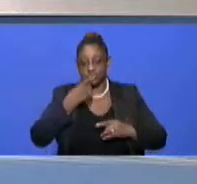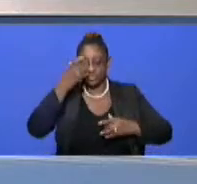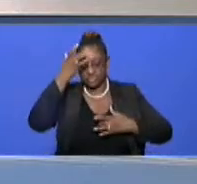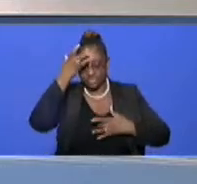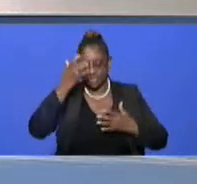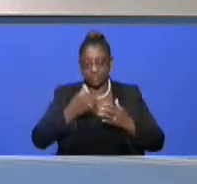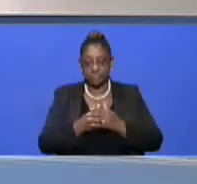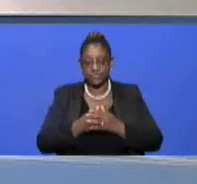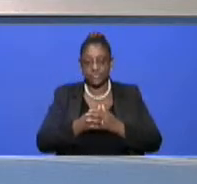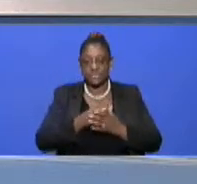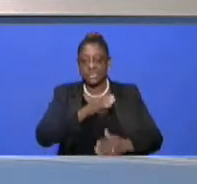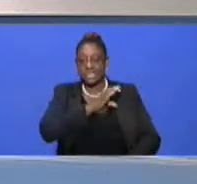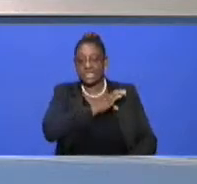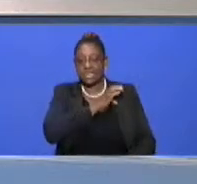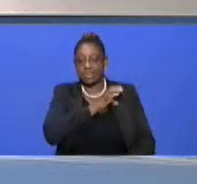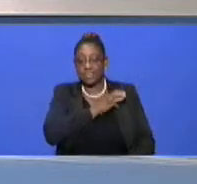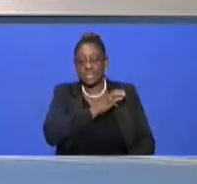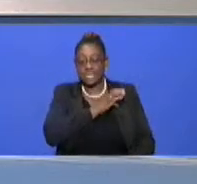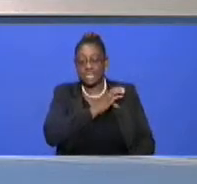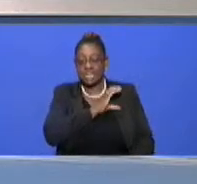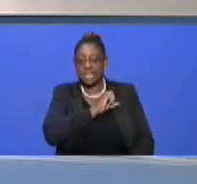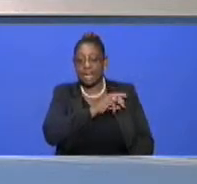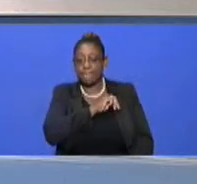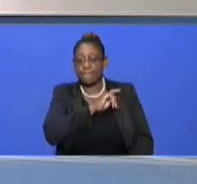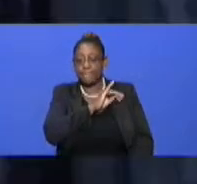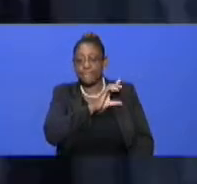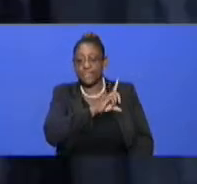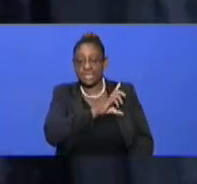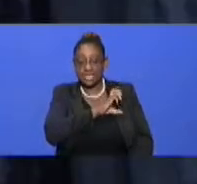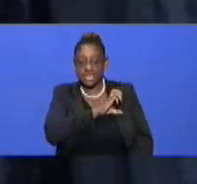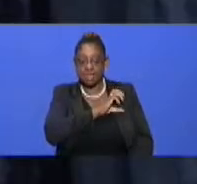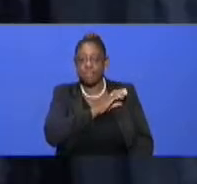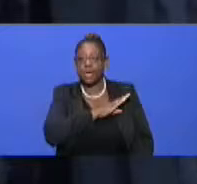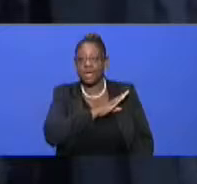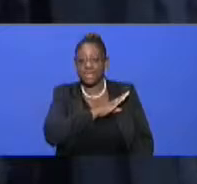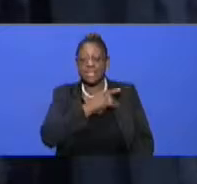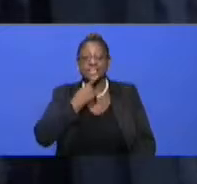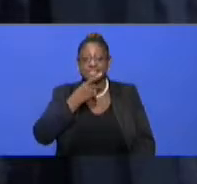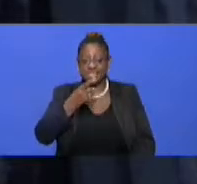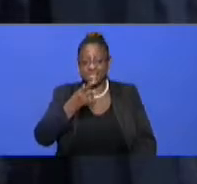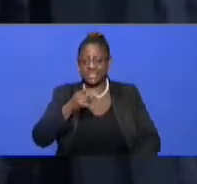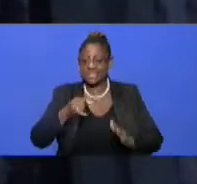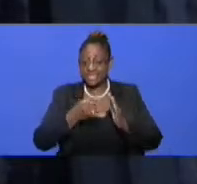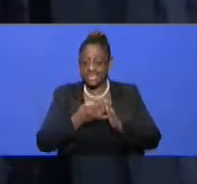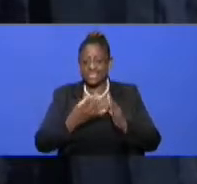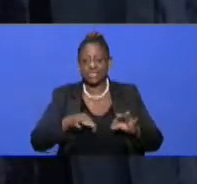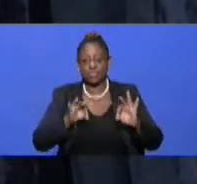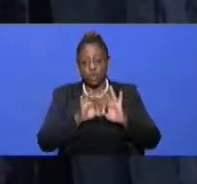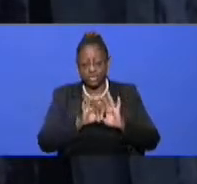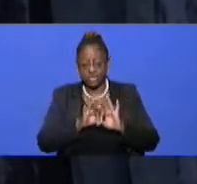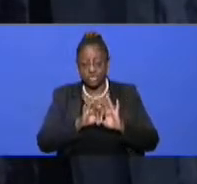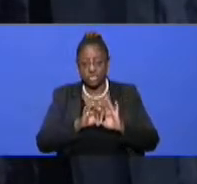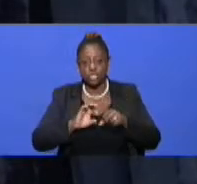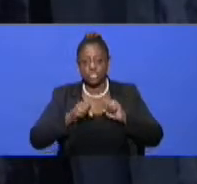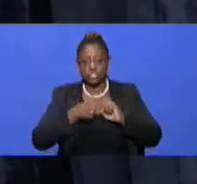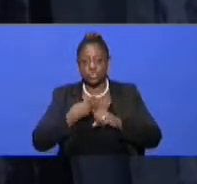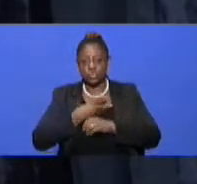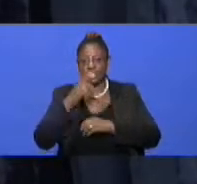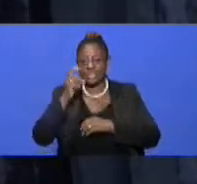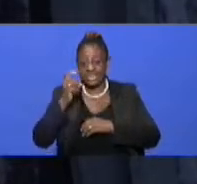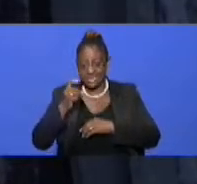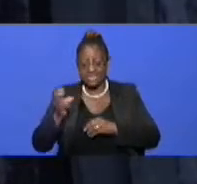Foundation President Camille Lady Barnett. It is important because, you know, everything seems to be Nassau-centric, so we need to get out there